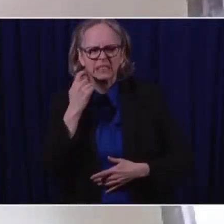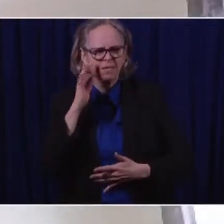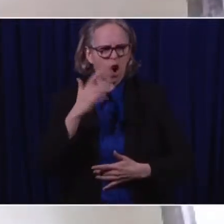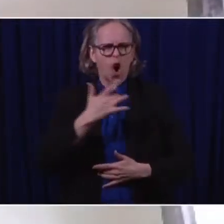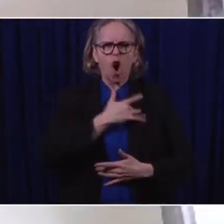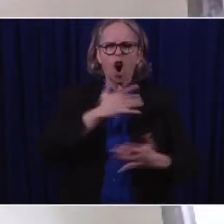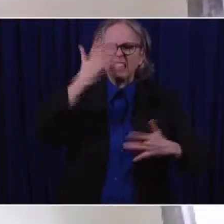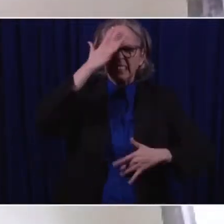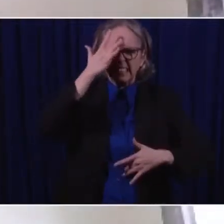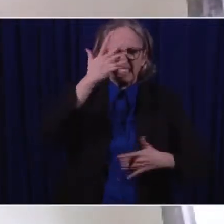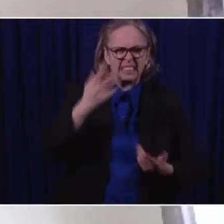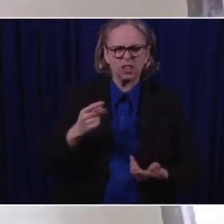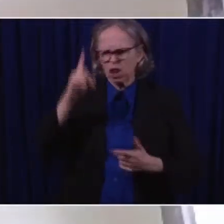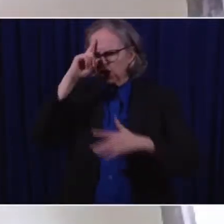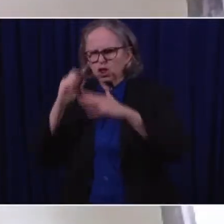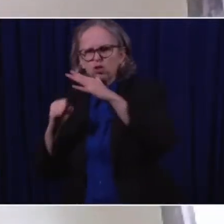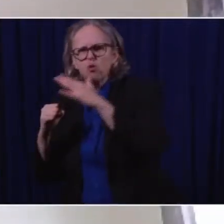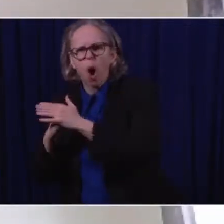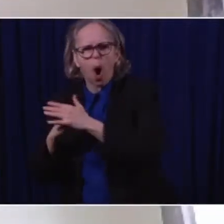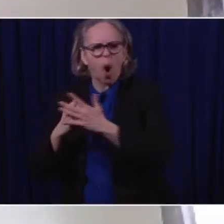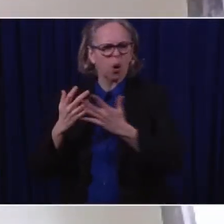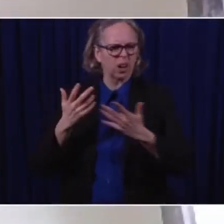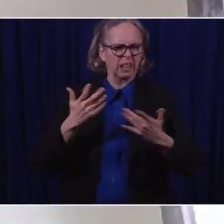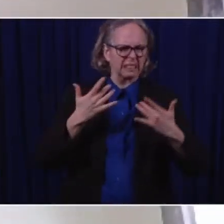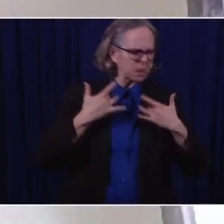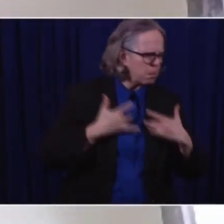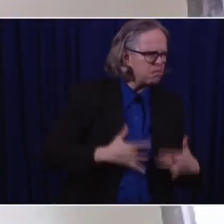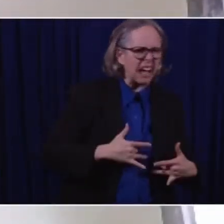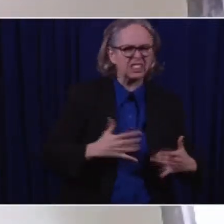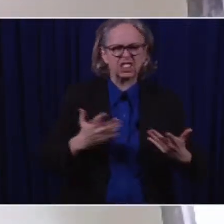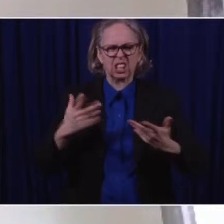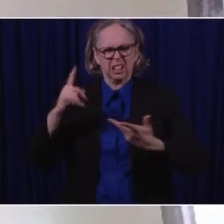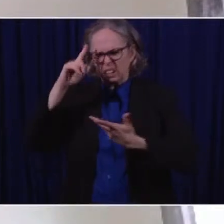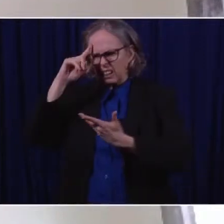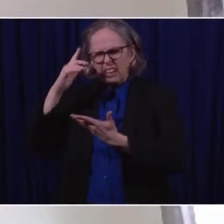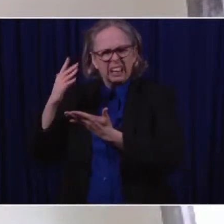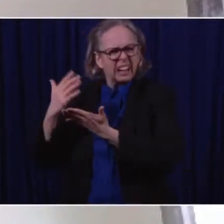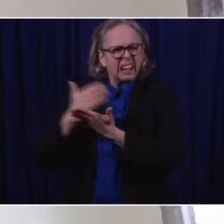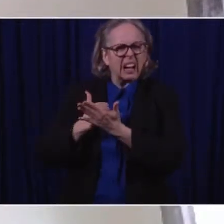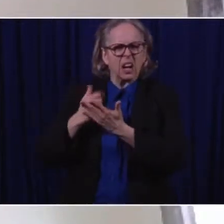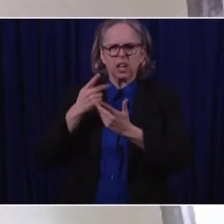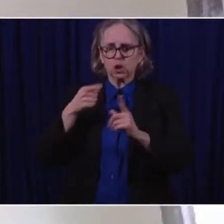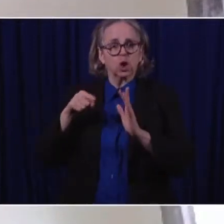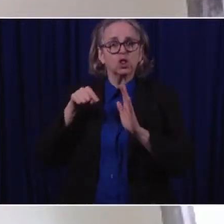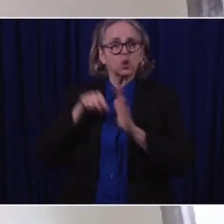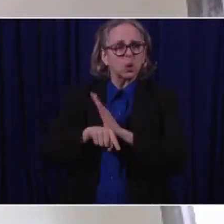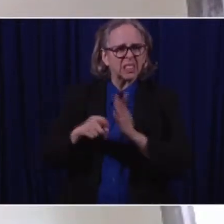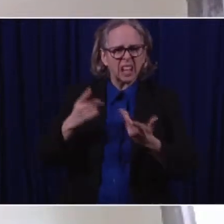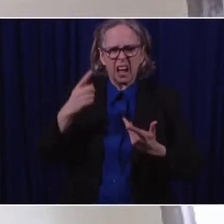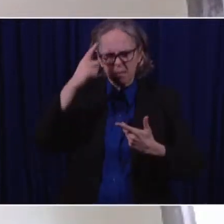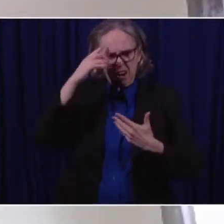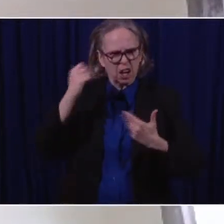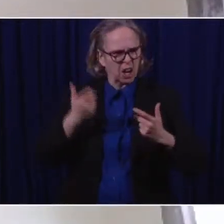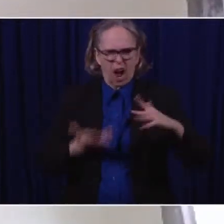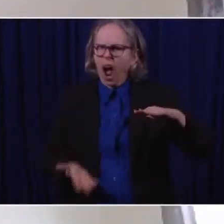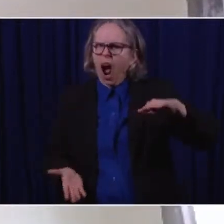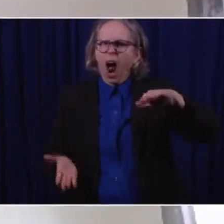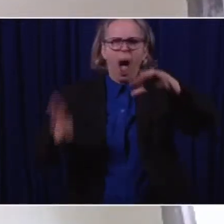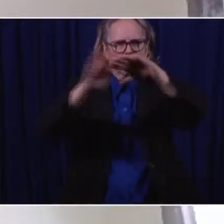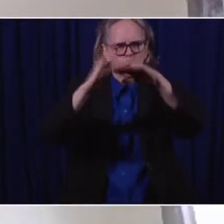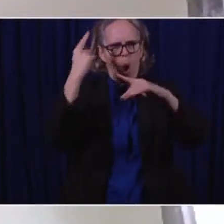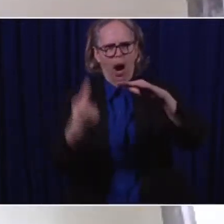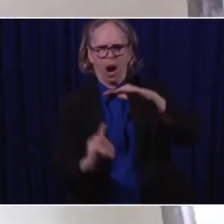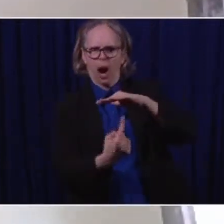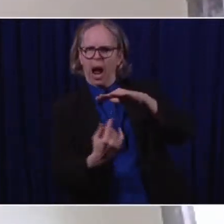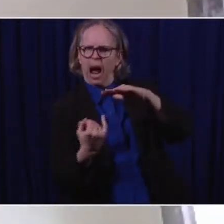anxiety, suicidal thoughts, and perhaps even premature death. So when we go out, we are looking to do these important